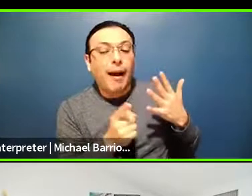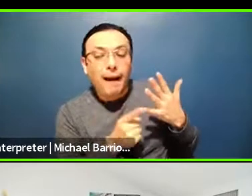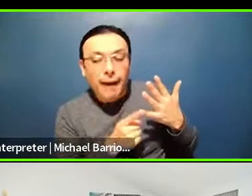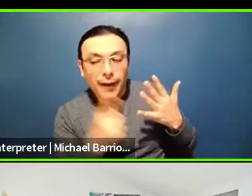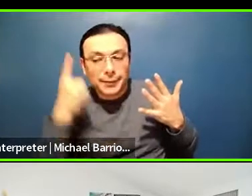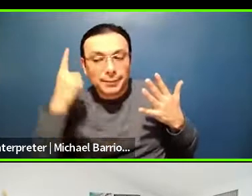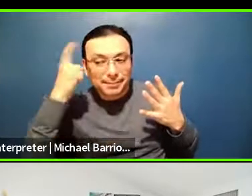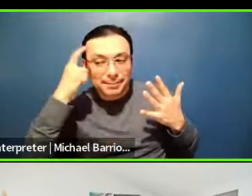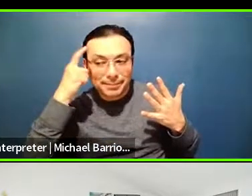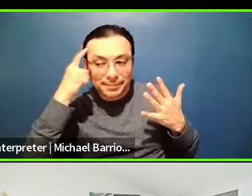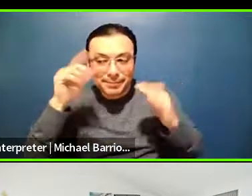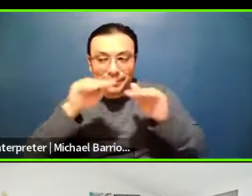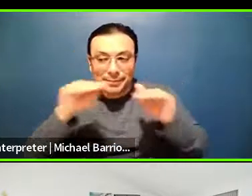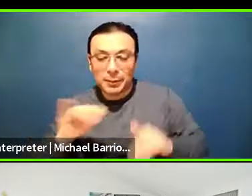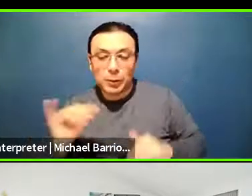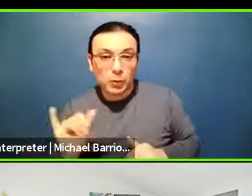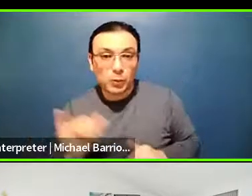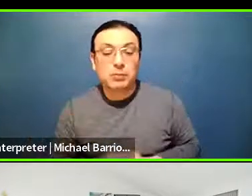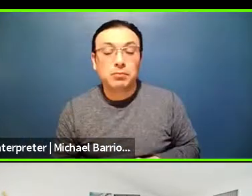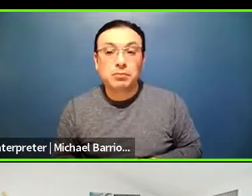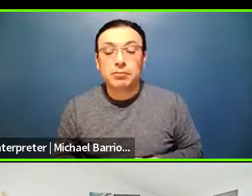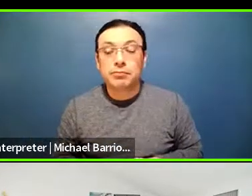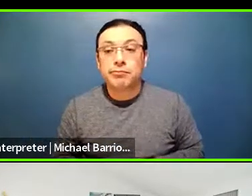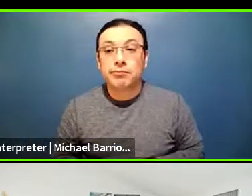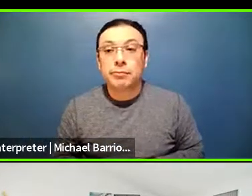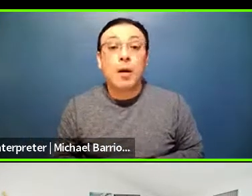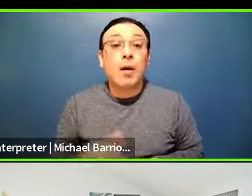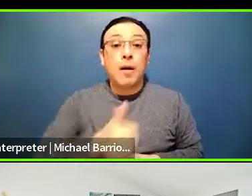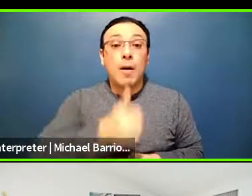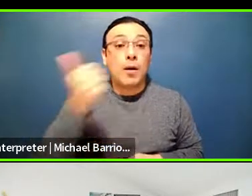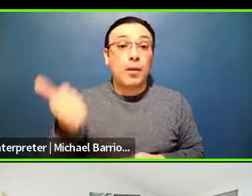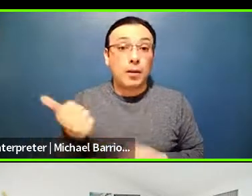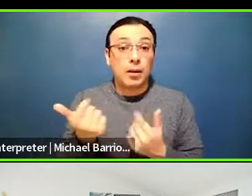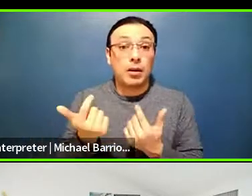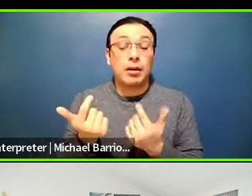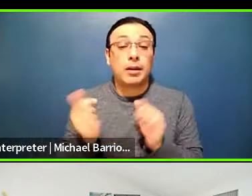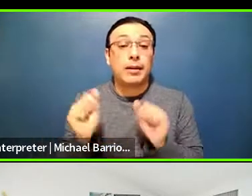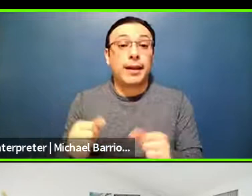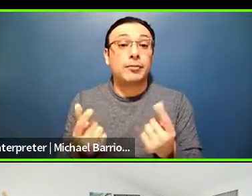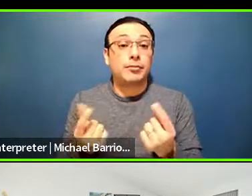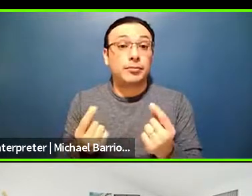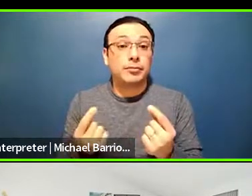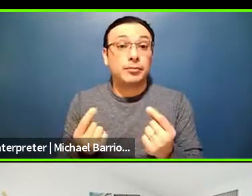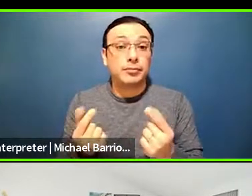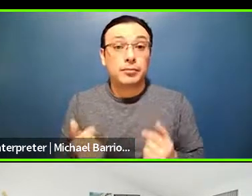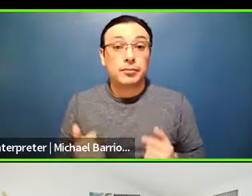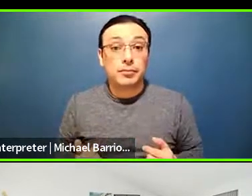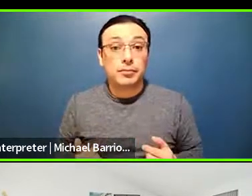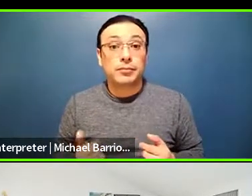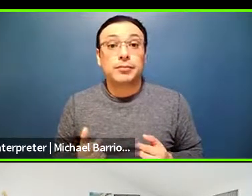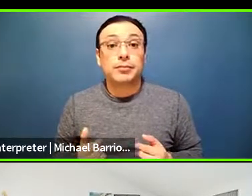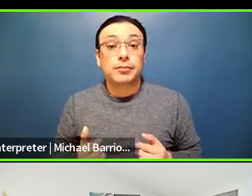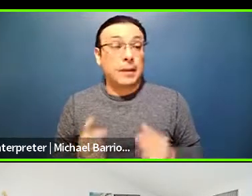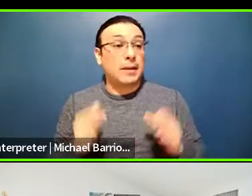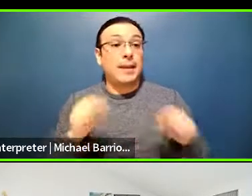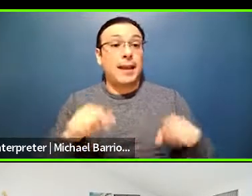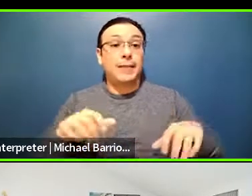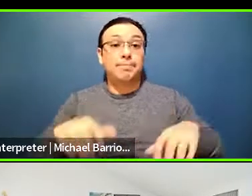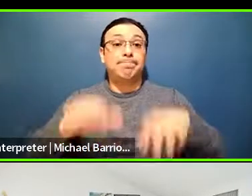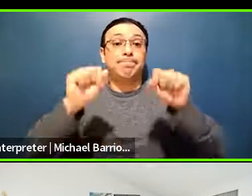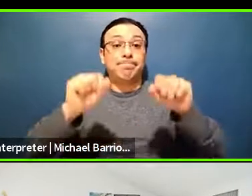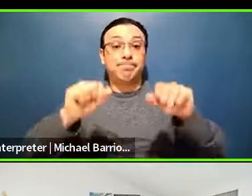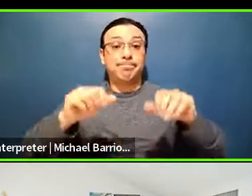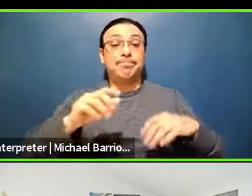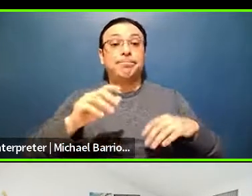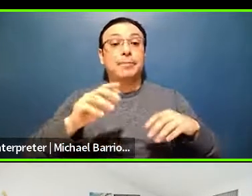to do this on the macro level is to offer to attend or generate listening sessions for the